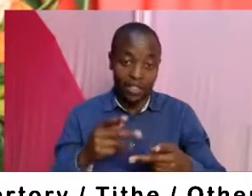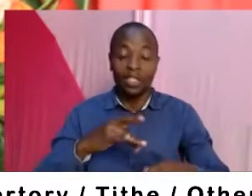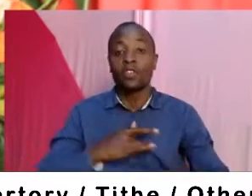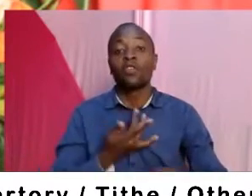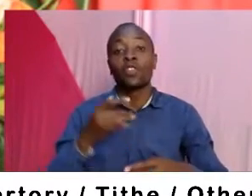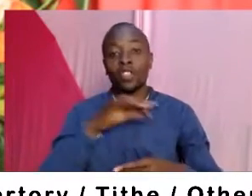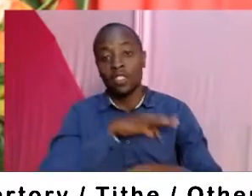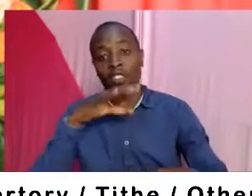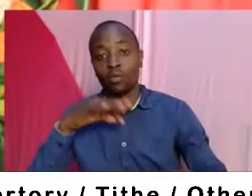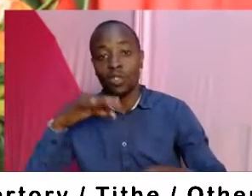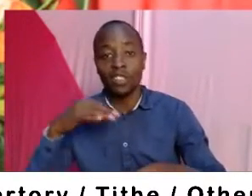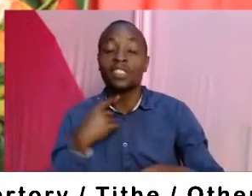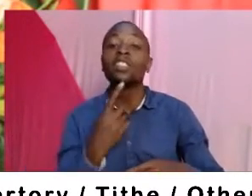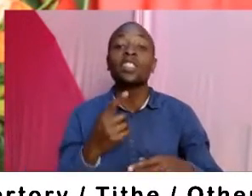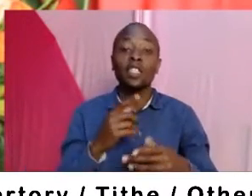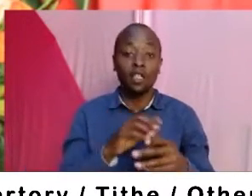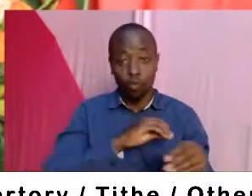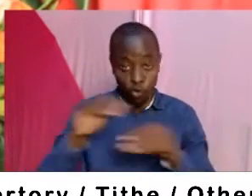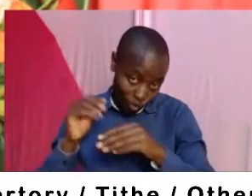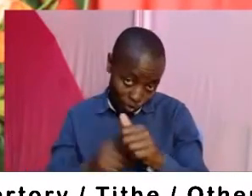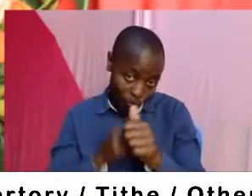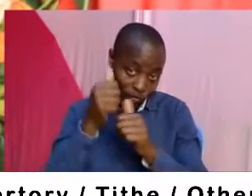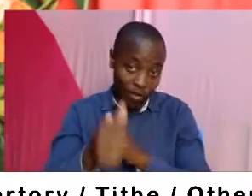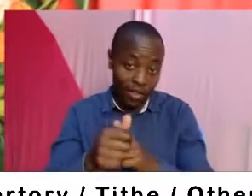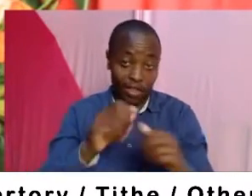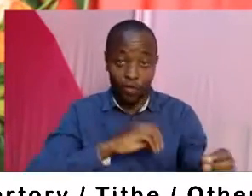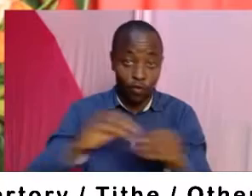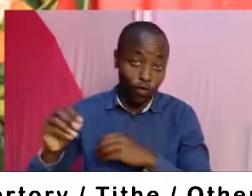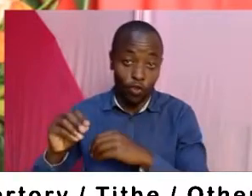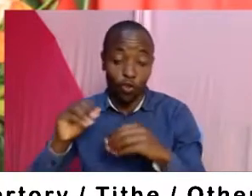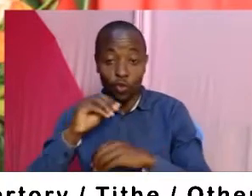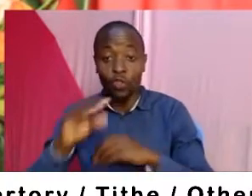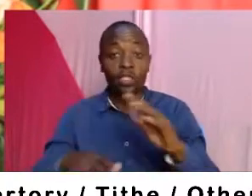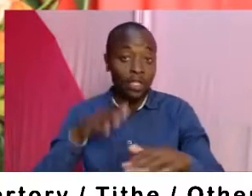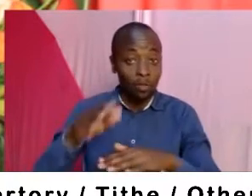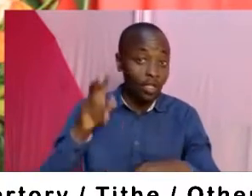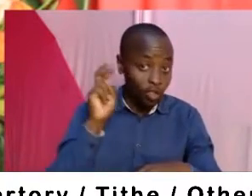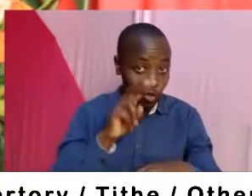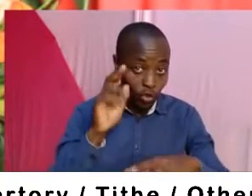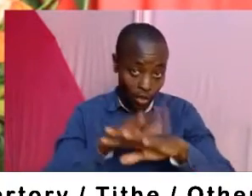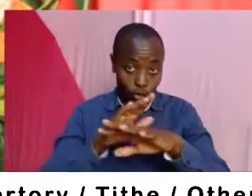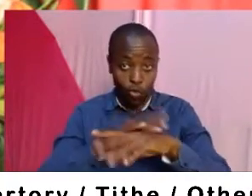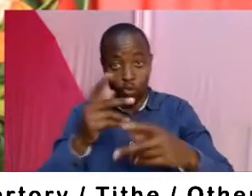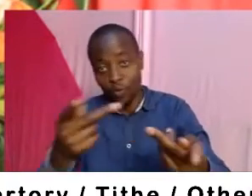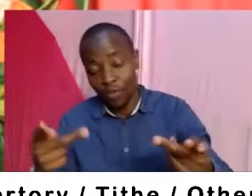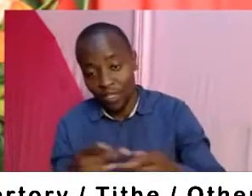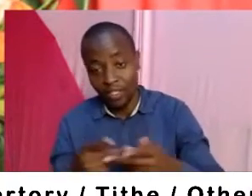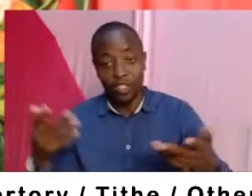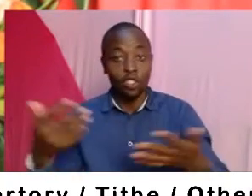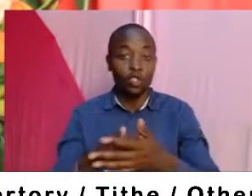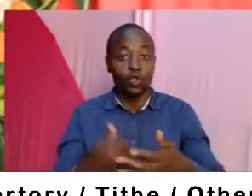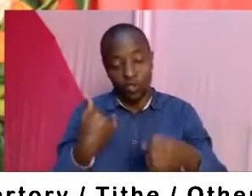urge me, move a bit further. And after a few minutes, I saw a very good place. It was new, and I was able